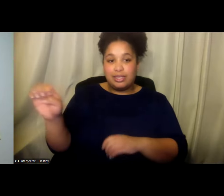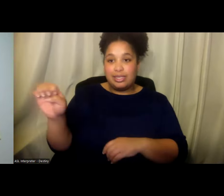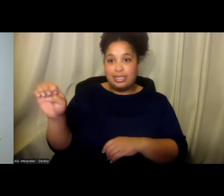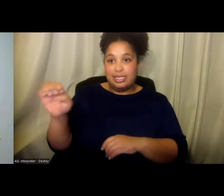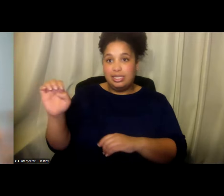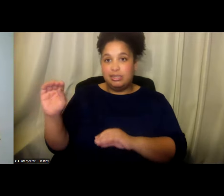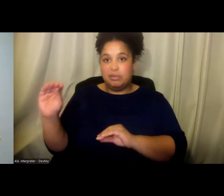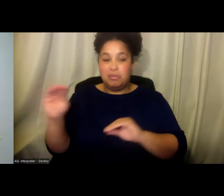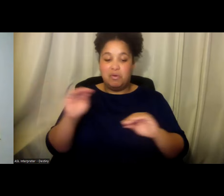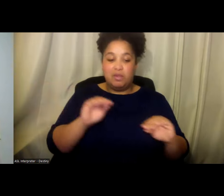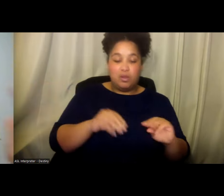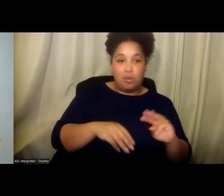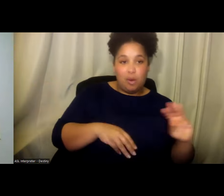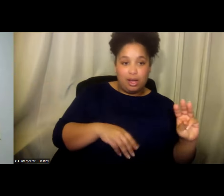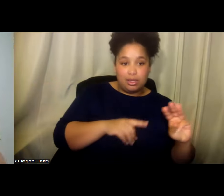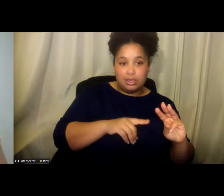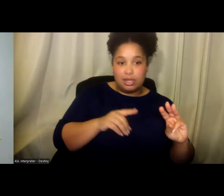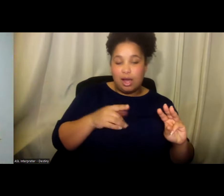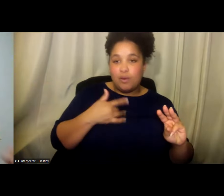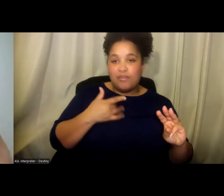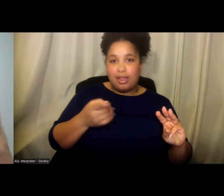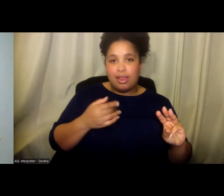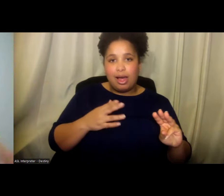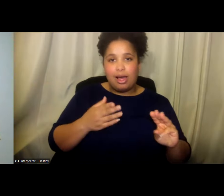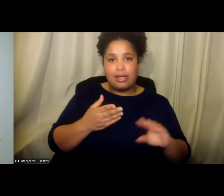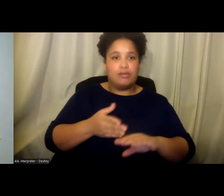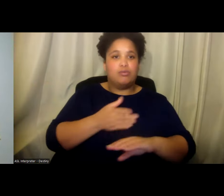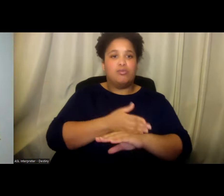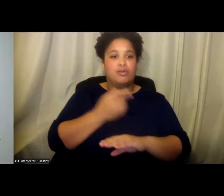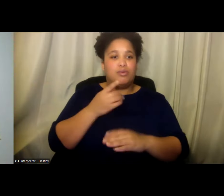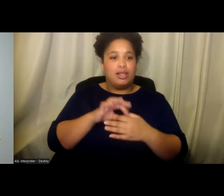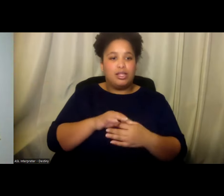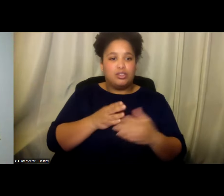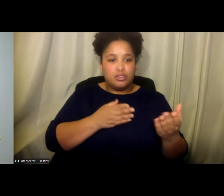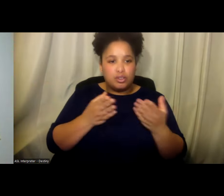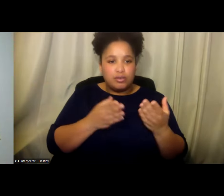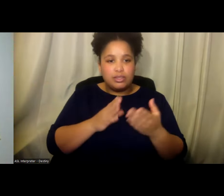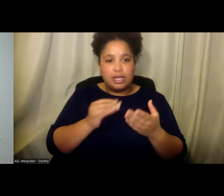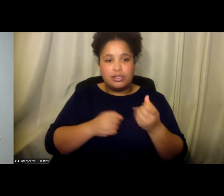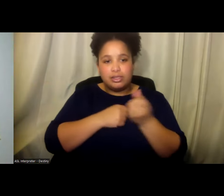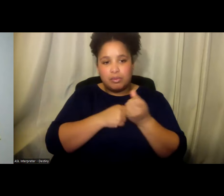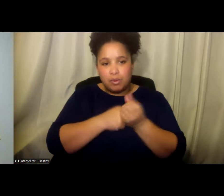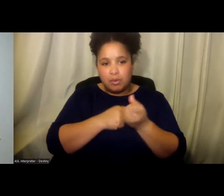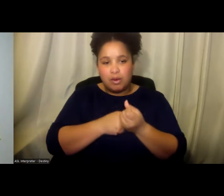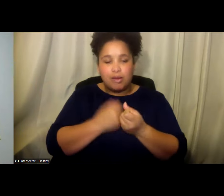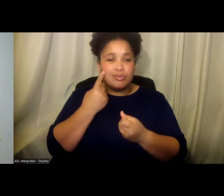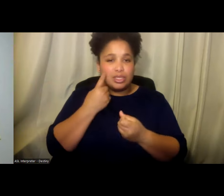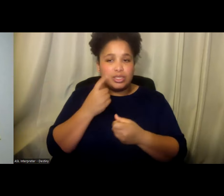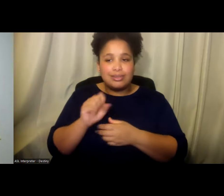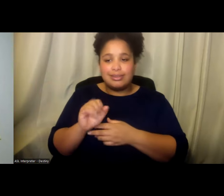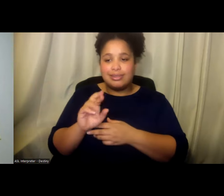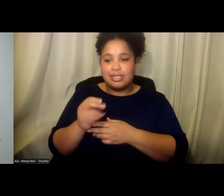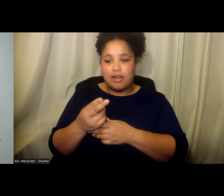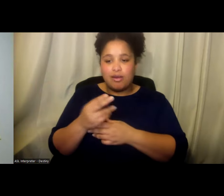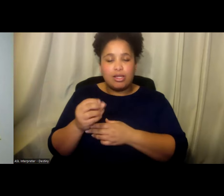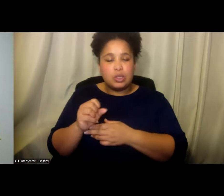been hopefully a feeling of upgrade in terms of the services and the support, and what Sarah and Susan and so many